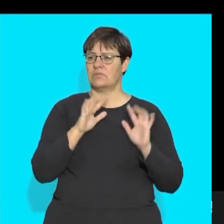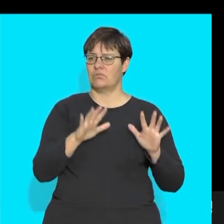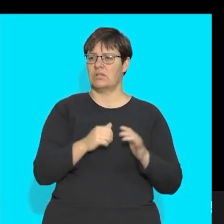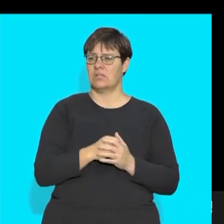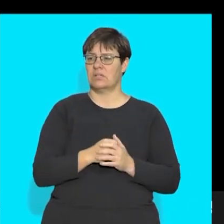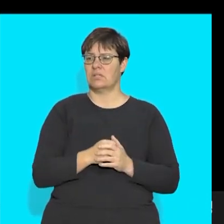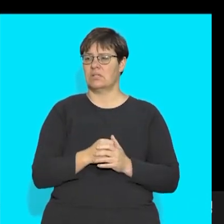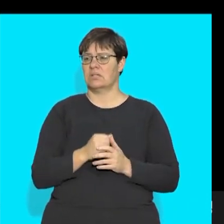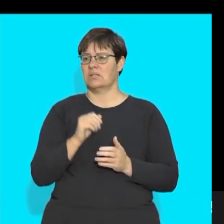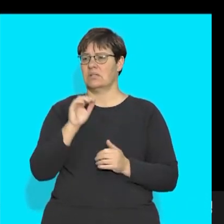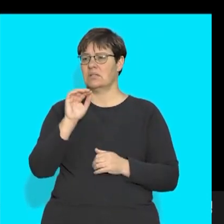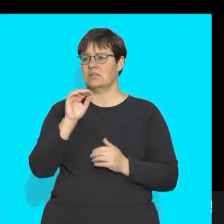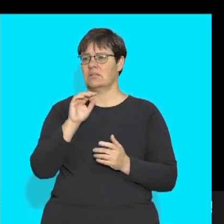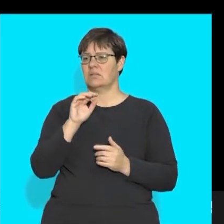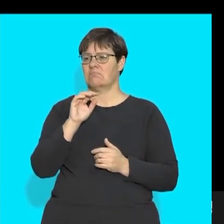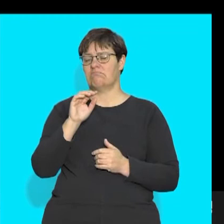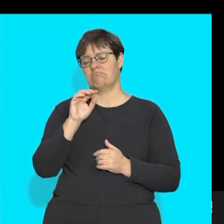to the 15